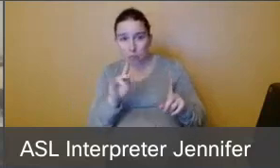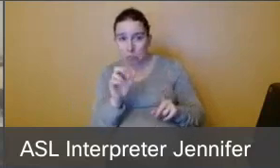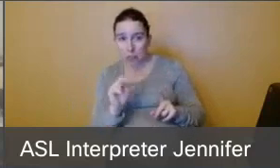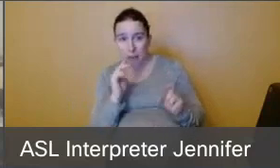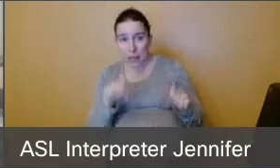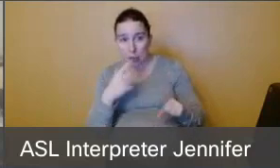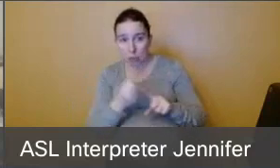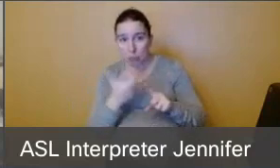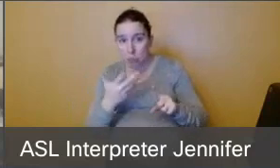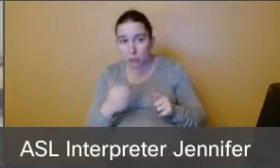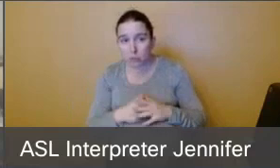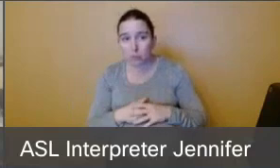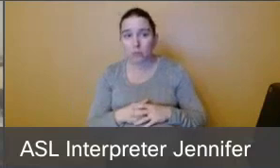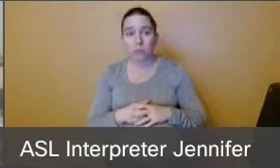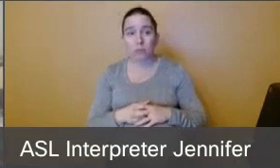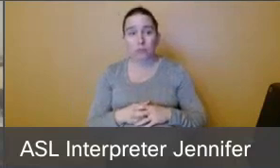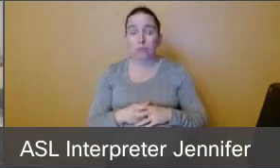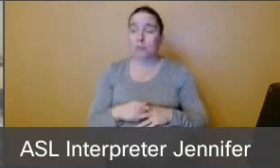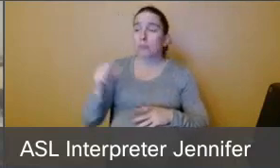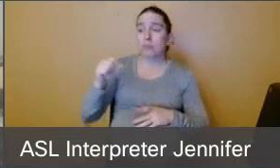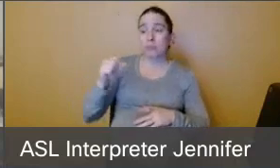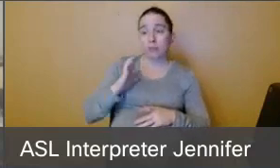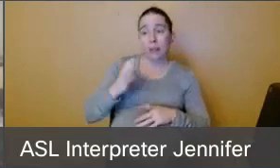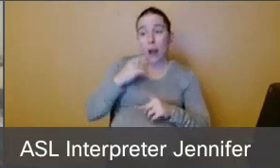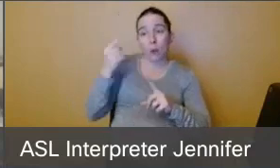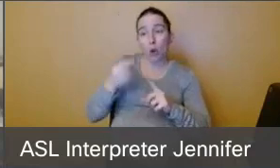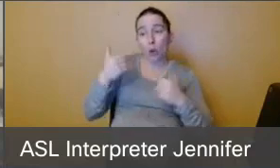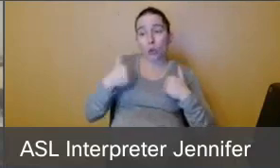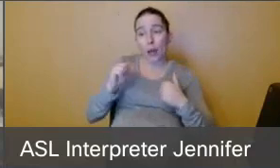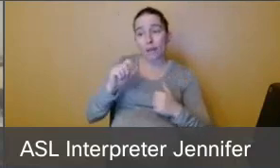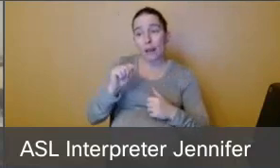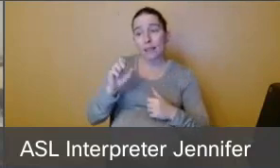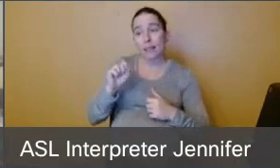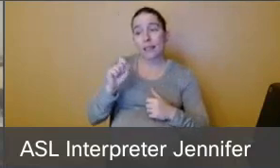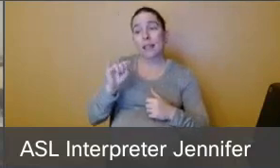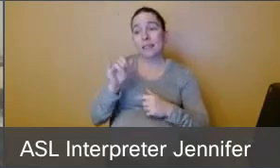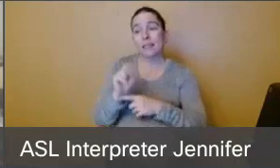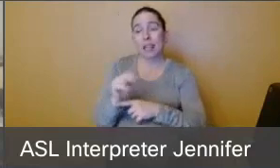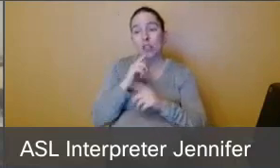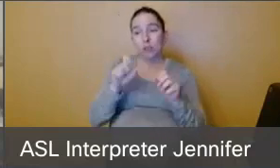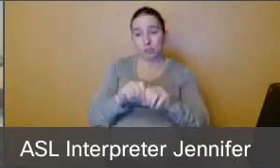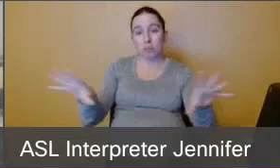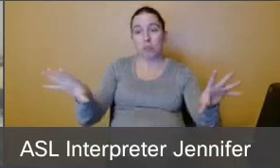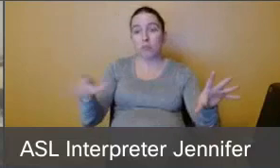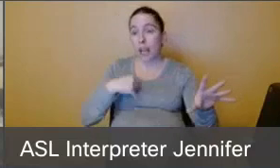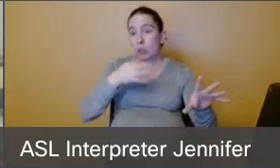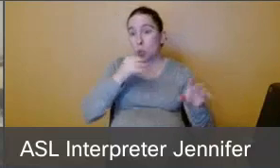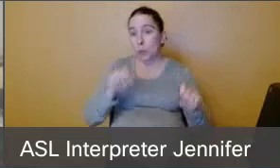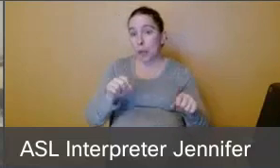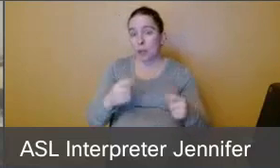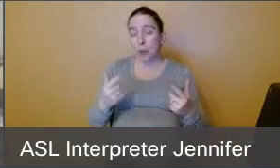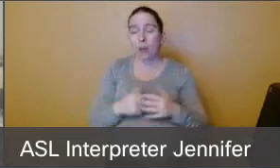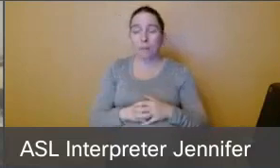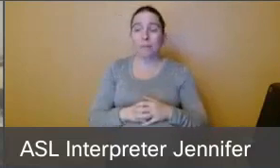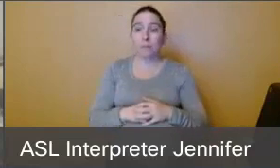elaborate. Yeah, I mean, our goal is to get that attestation out, as soon as practicable. We're going to try to give as much